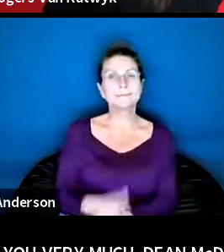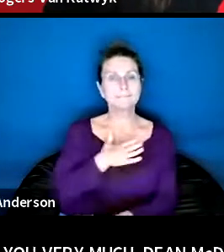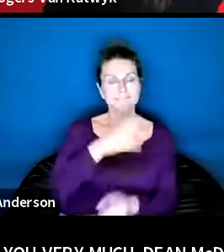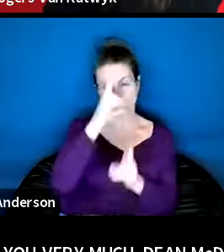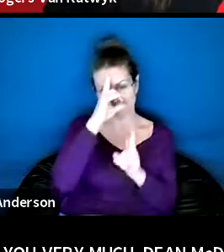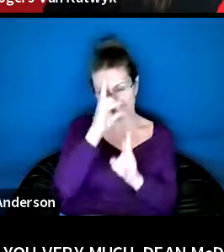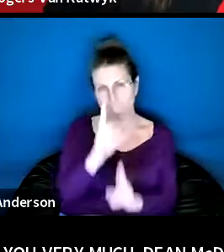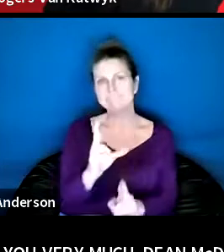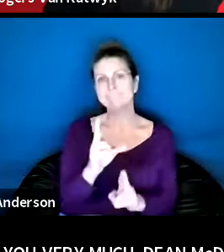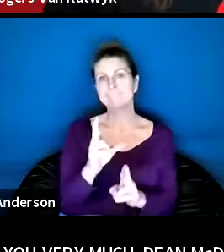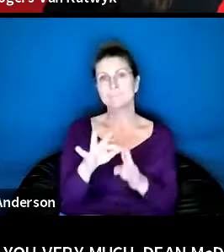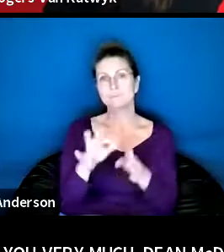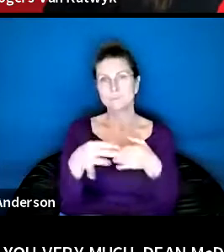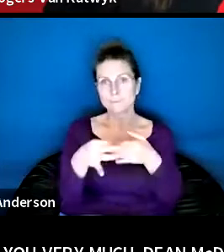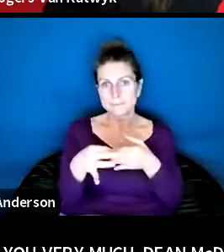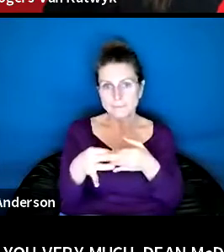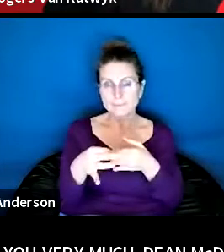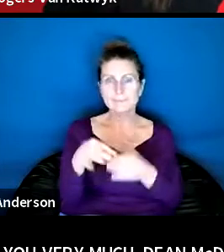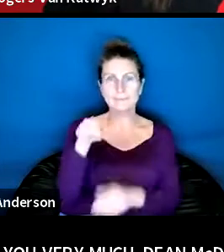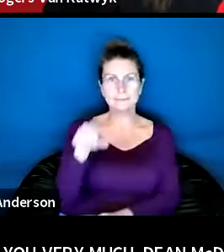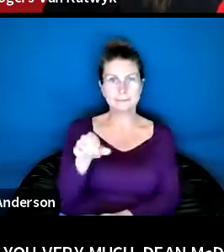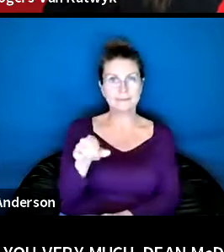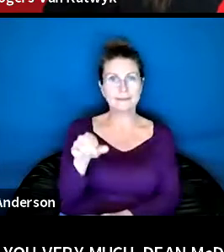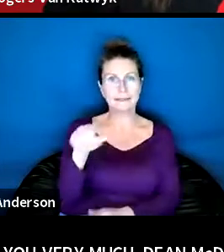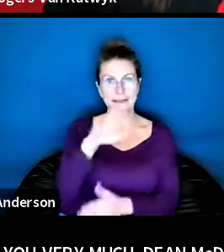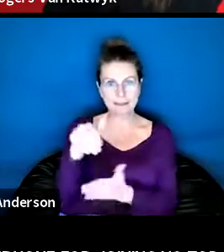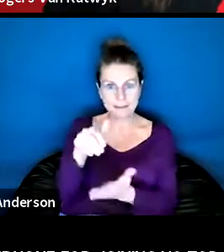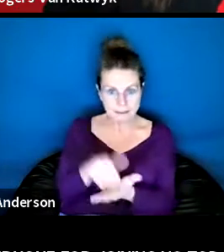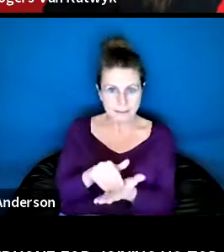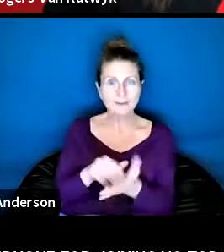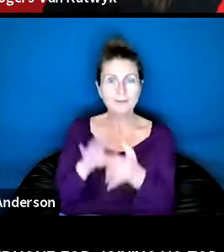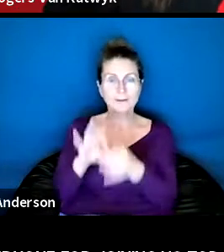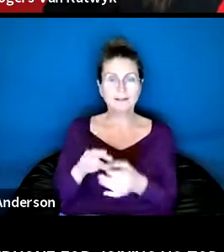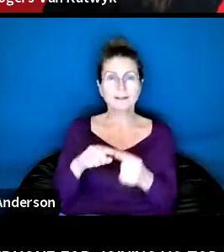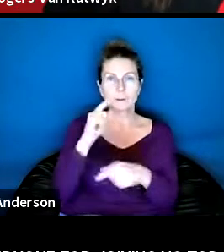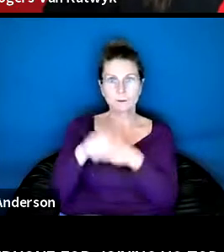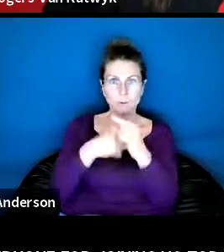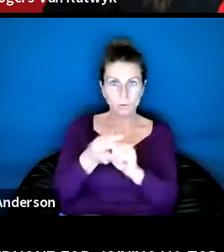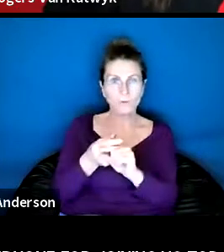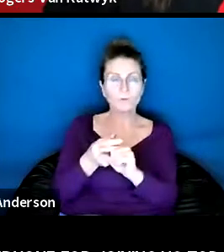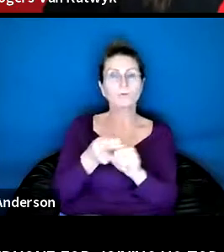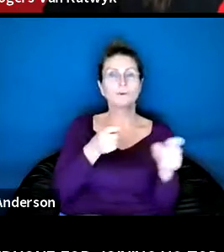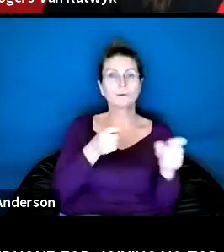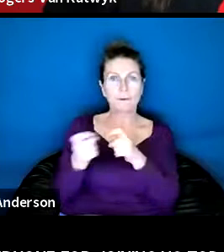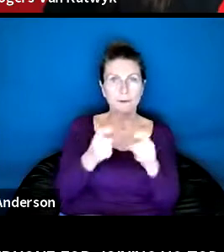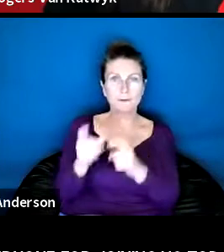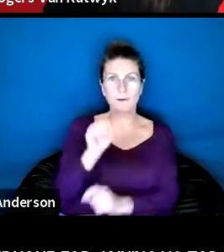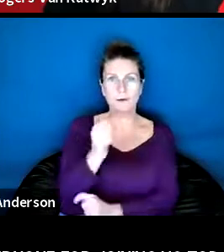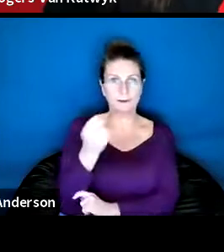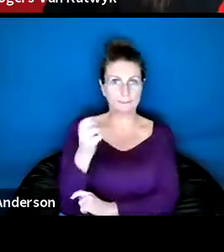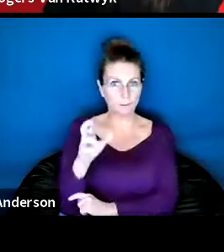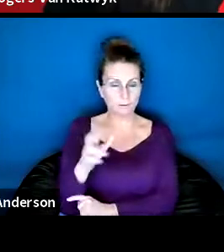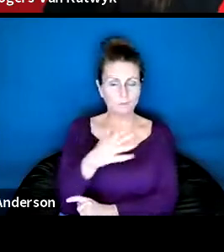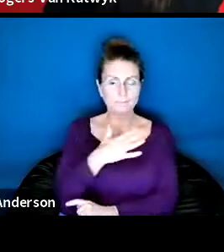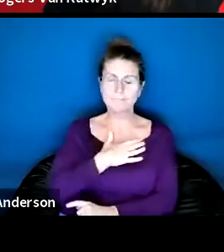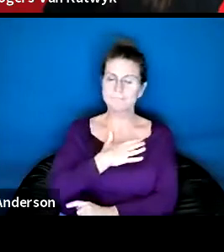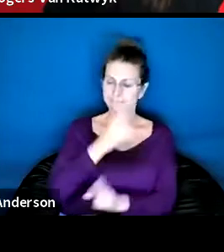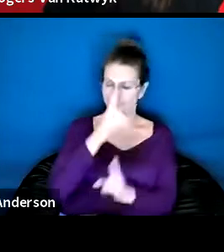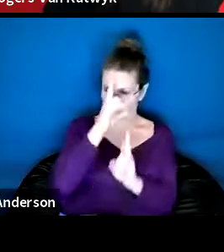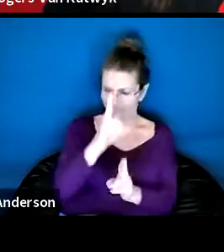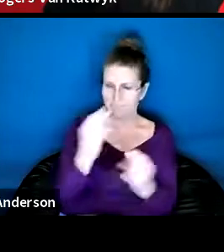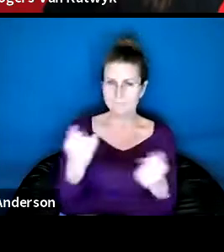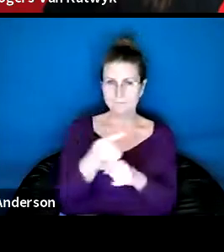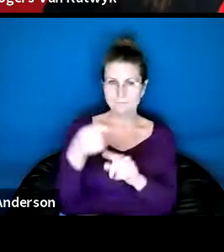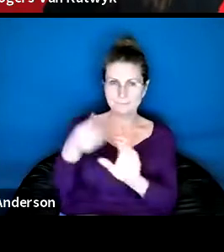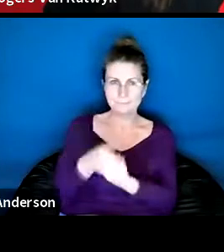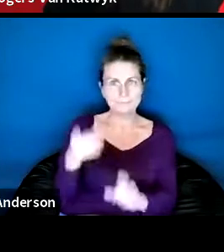be directing this WHO Collaborating Center on Global Governance of Antimicrobial Resistance, and a real honor to be here today with